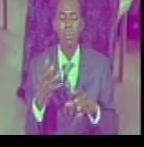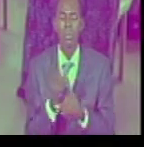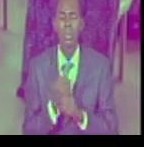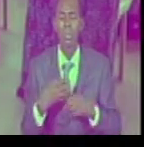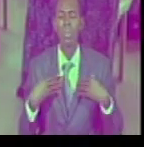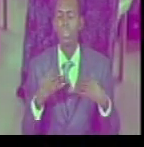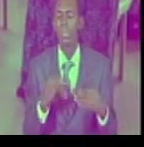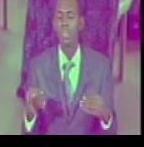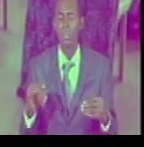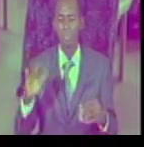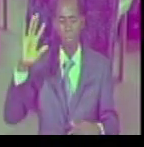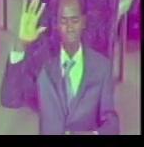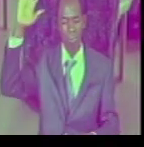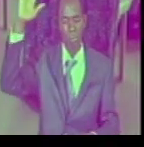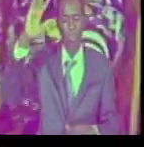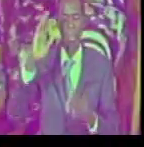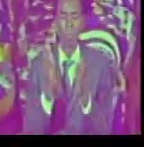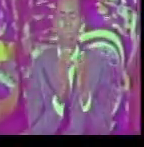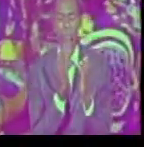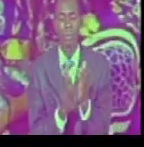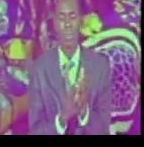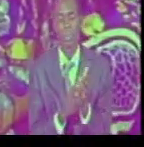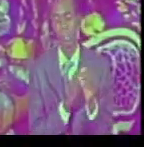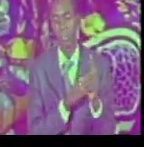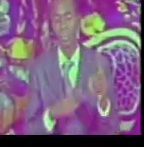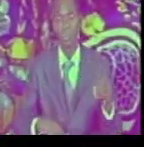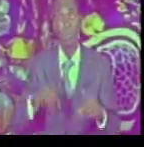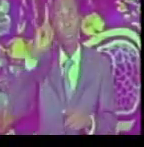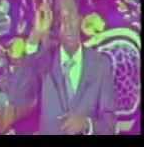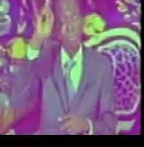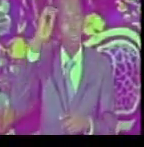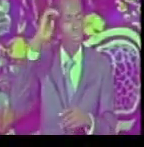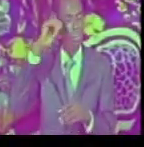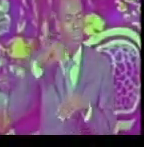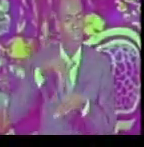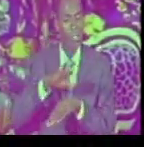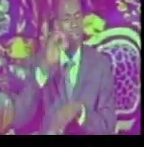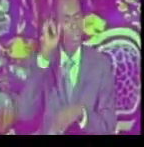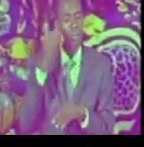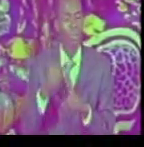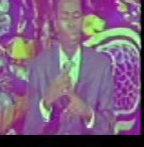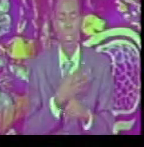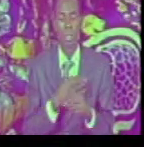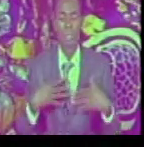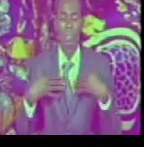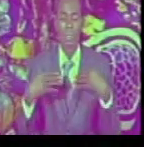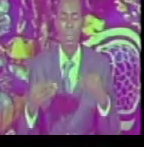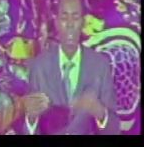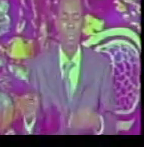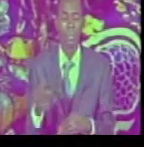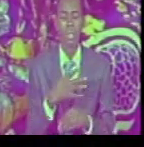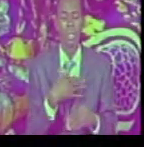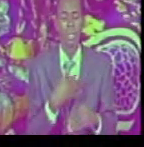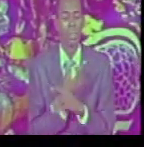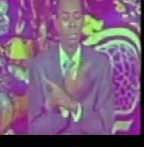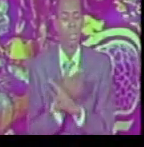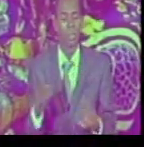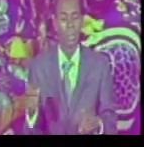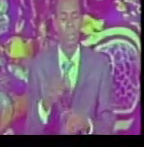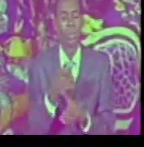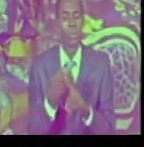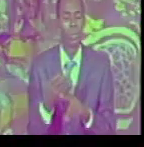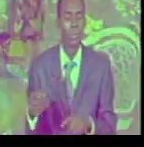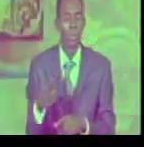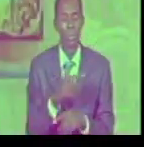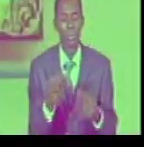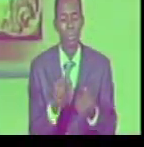see your hand up. Praise the Lord. He sent his word and healed them and delivered them from their destructions.